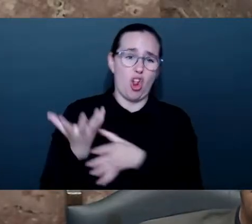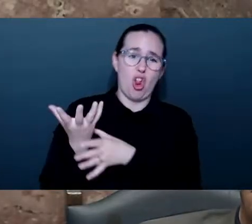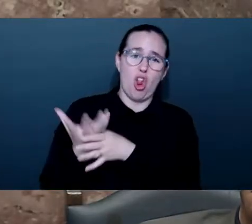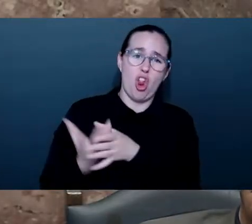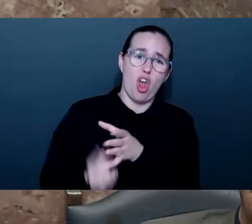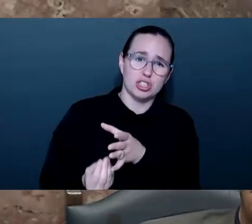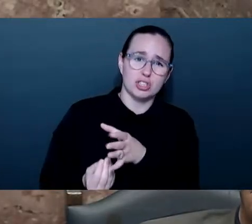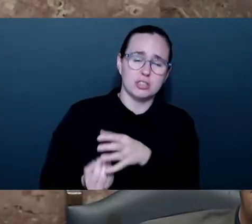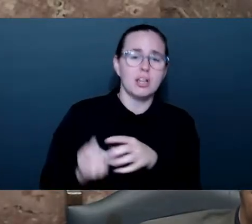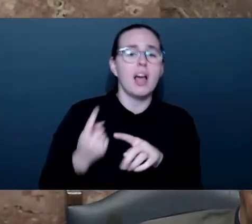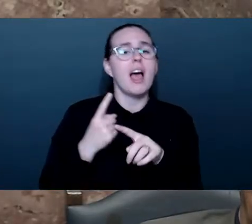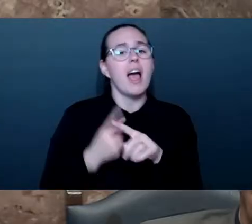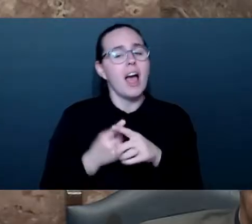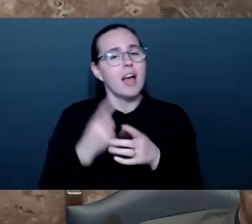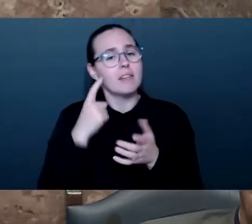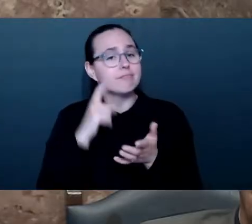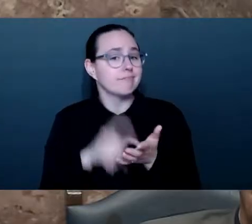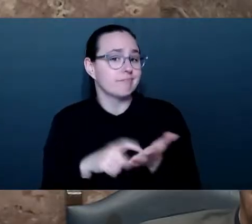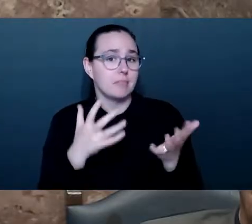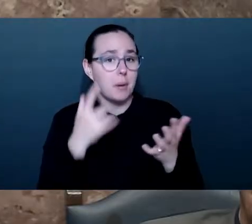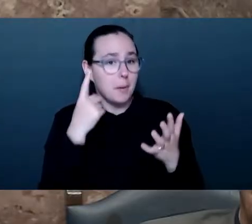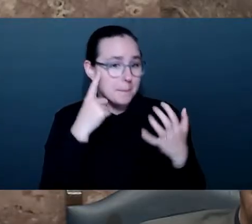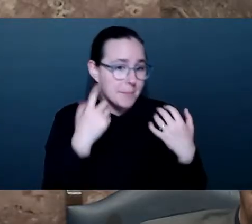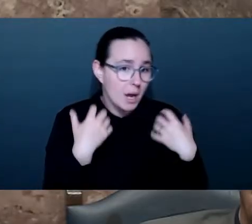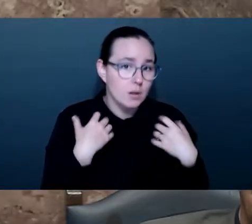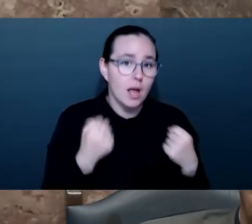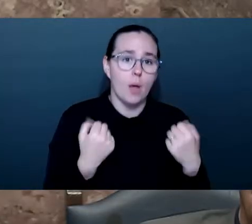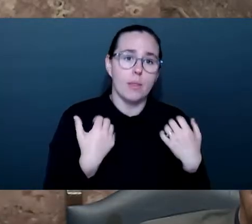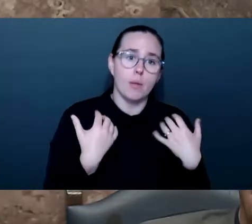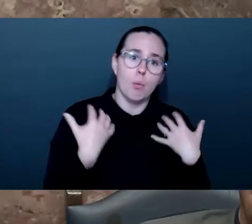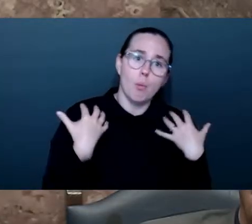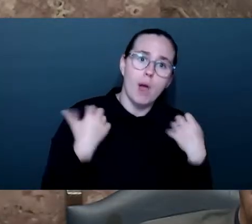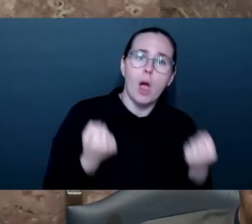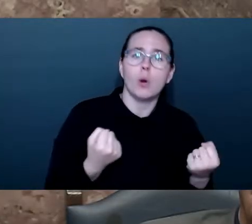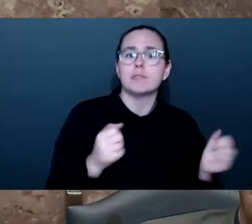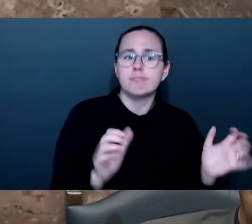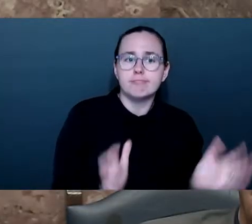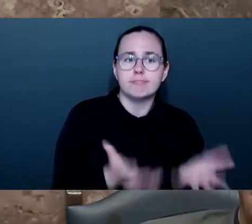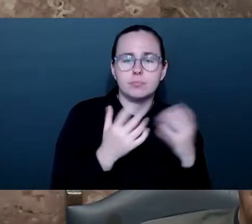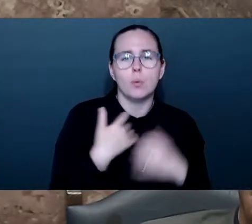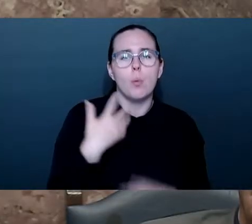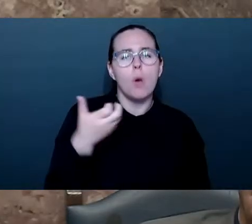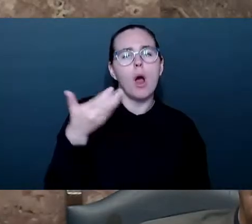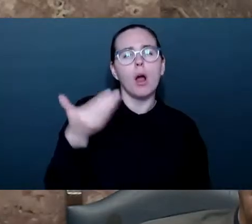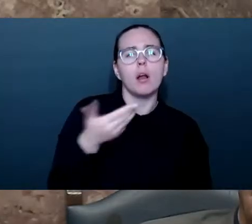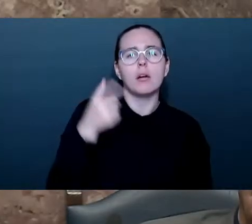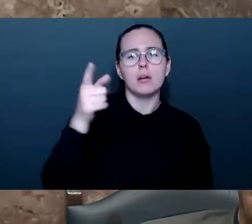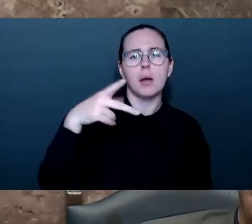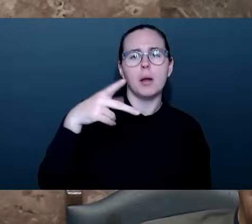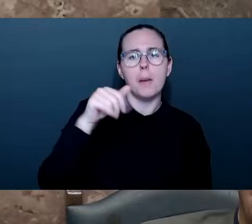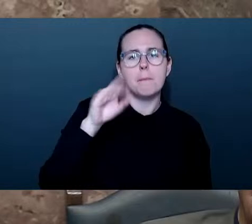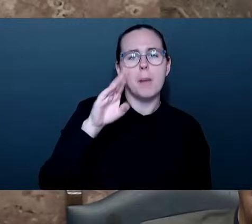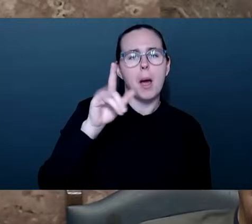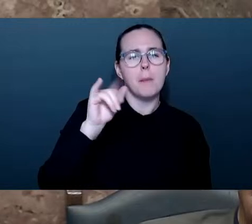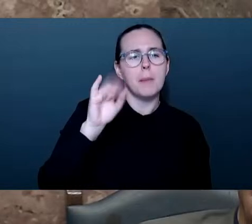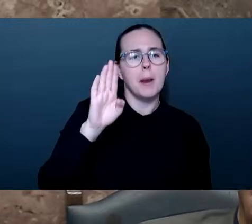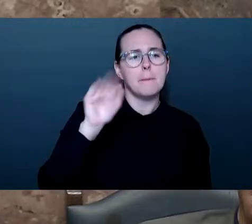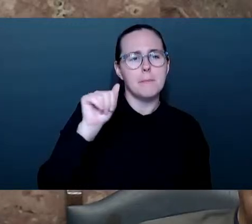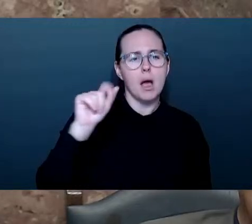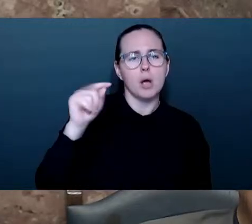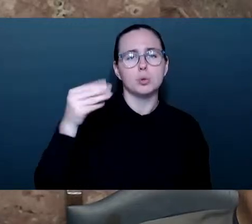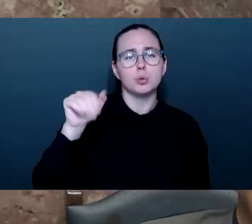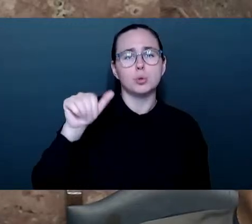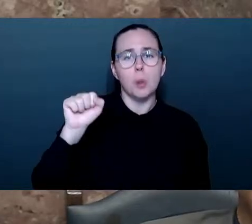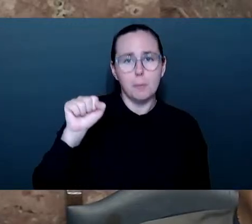today Pablida Thomas, the Executive Director of Hospice Care Alliance of BC, Donna Flood, who I met when I was in Prince